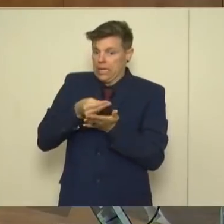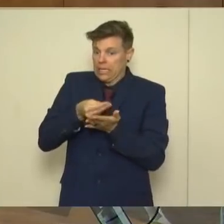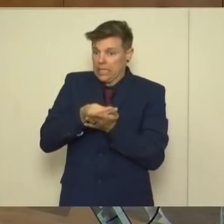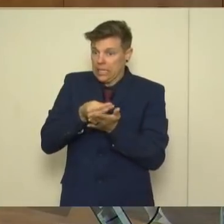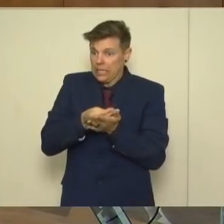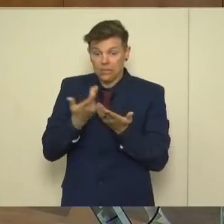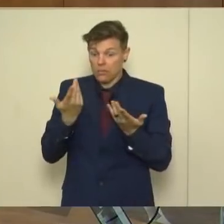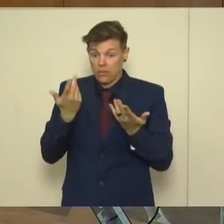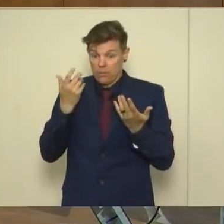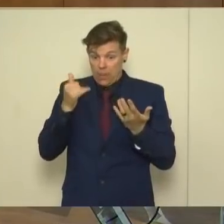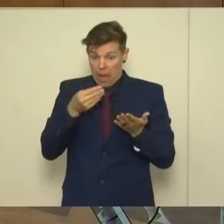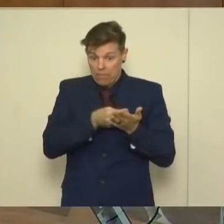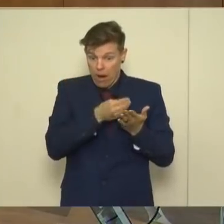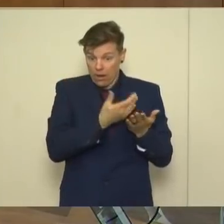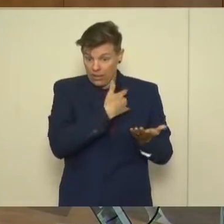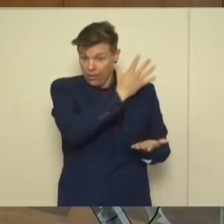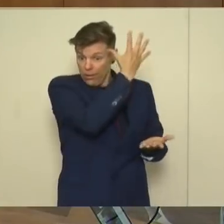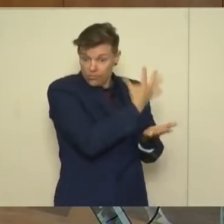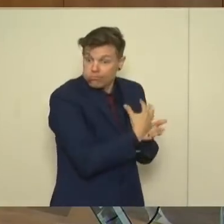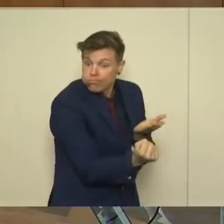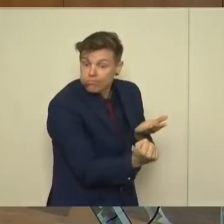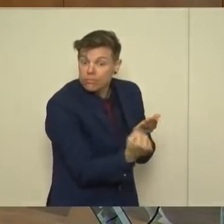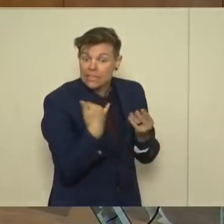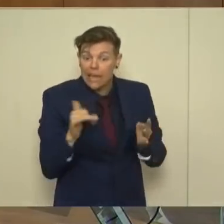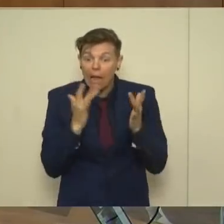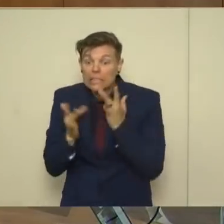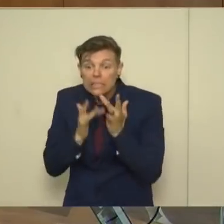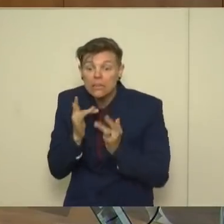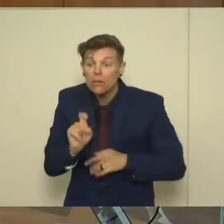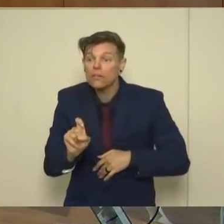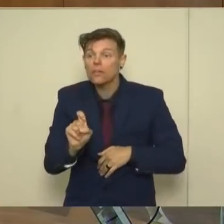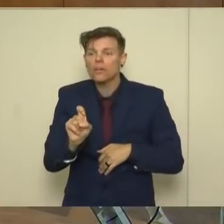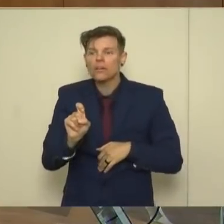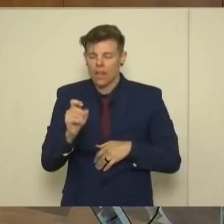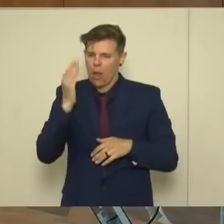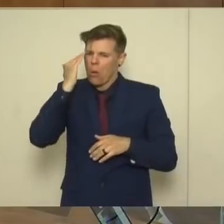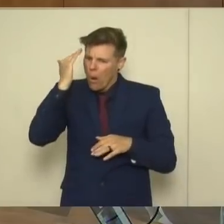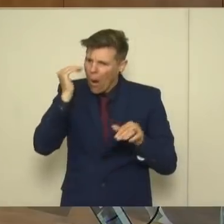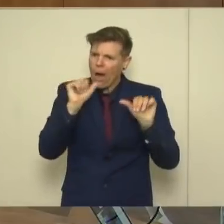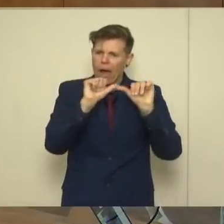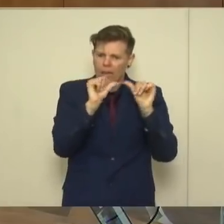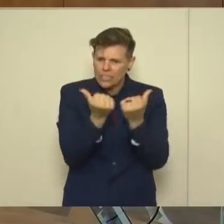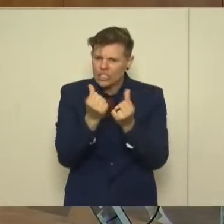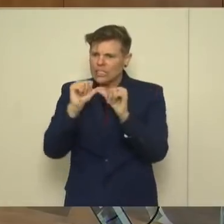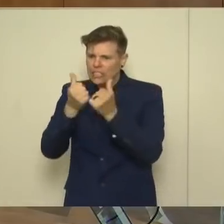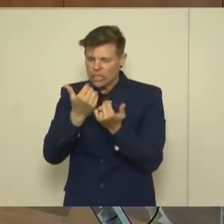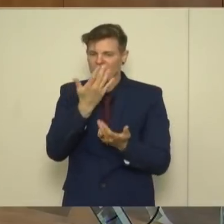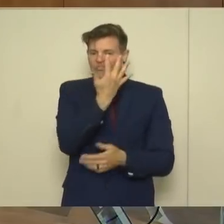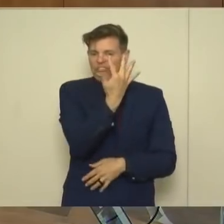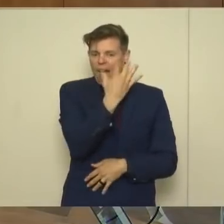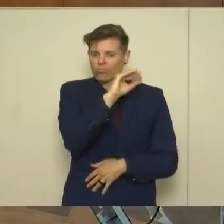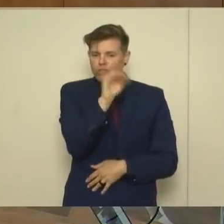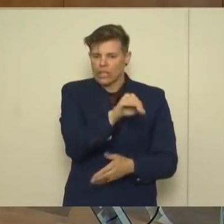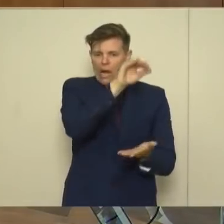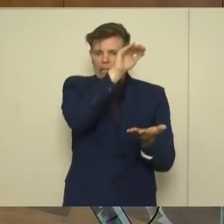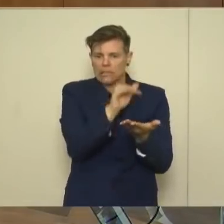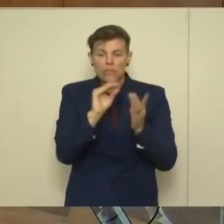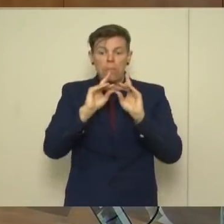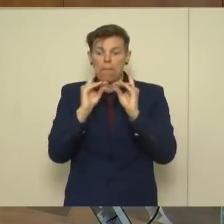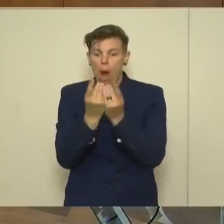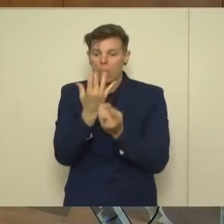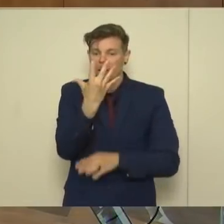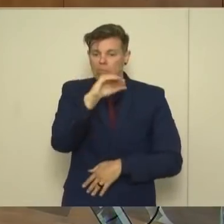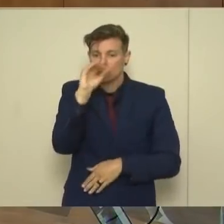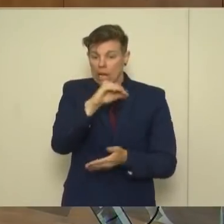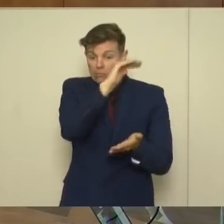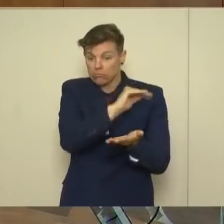agencies cut 5%? I'm curious what you think the remedy will need to be in the session. And I know it's still a few months away, but